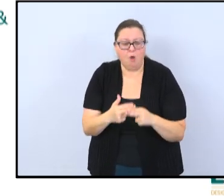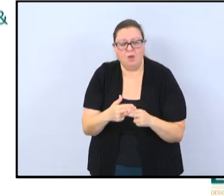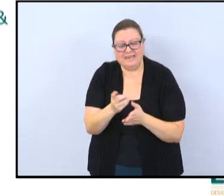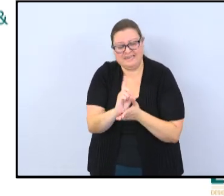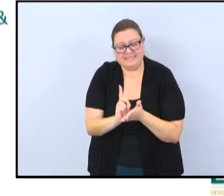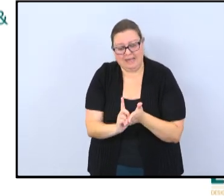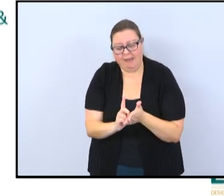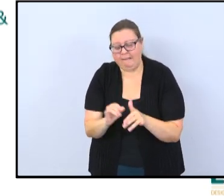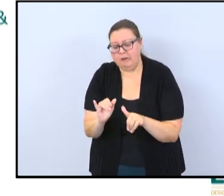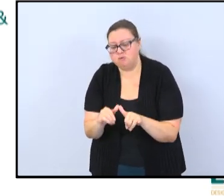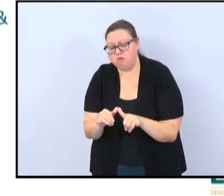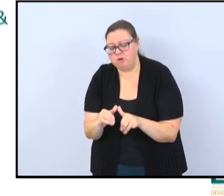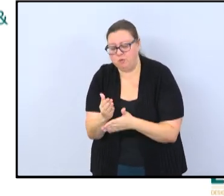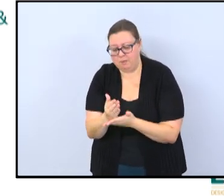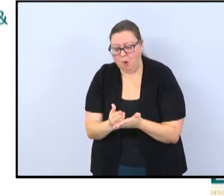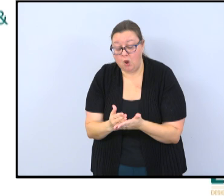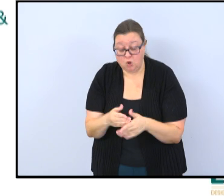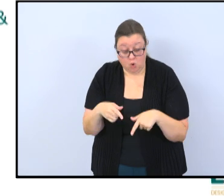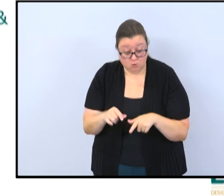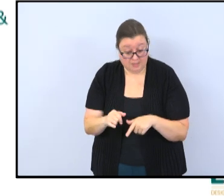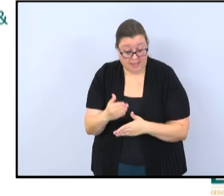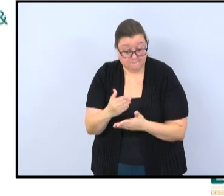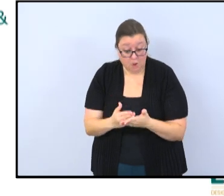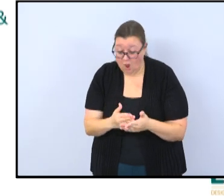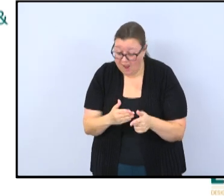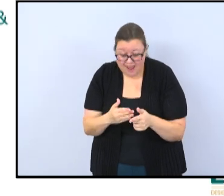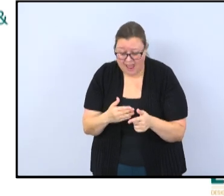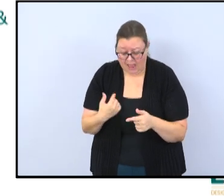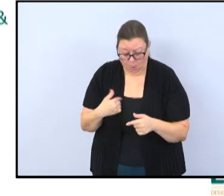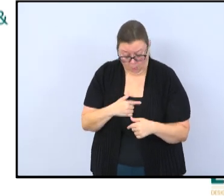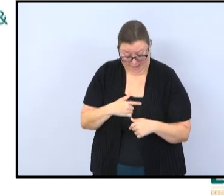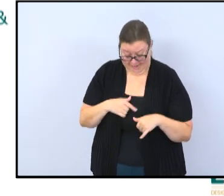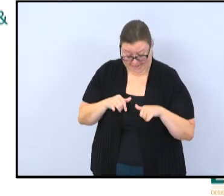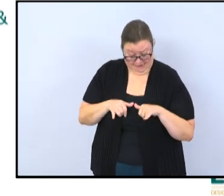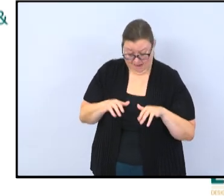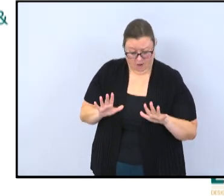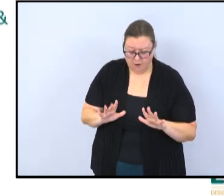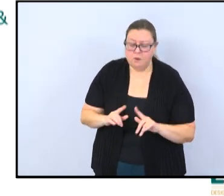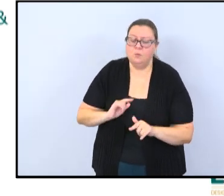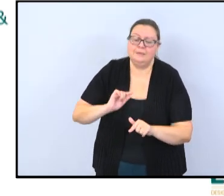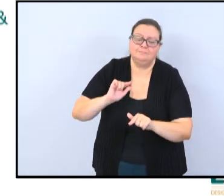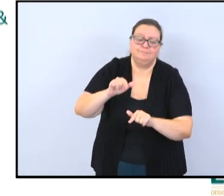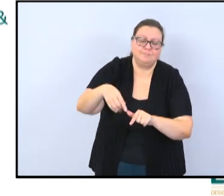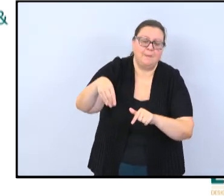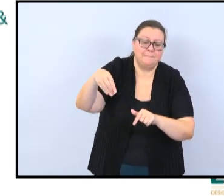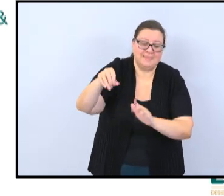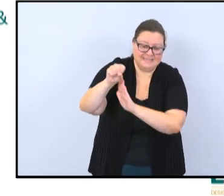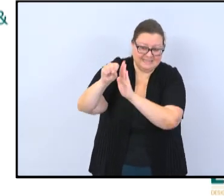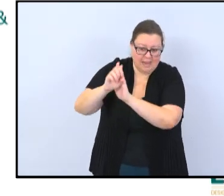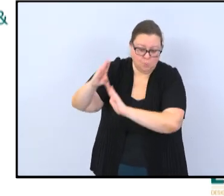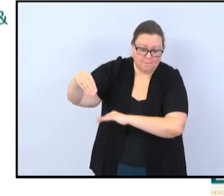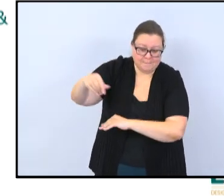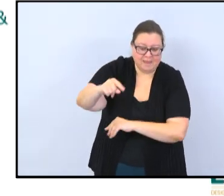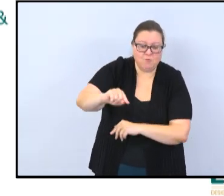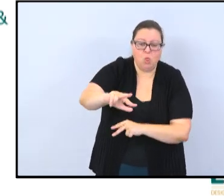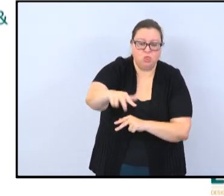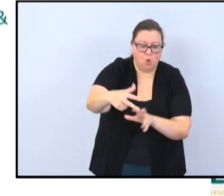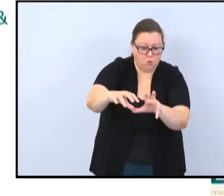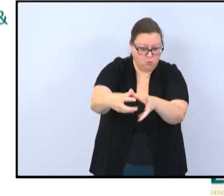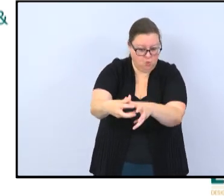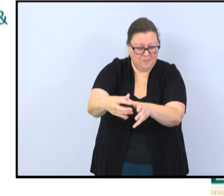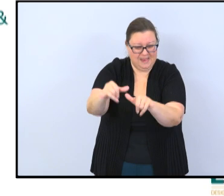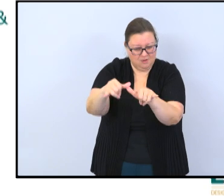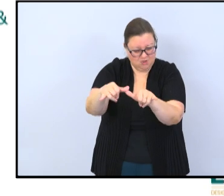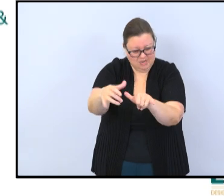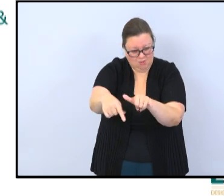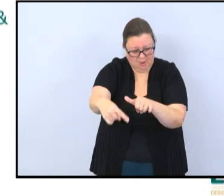this phase, there's a third-party engineer paid for by the state that reviews everything we do through